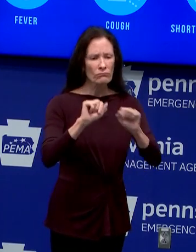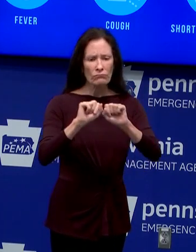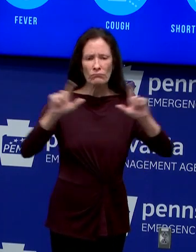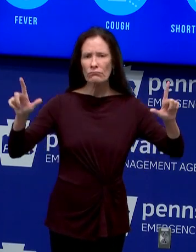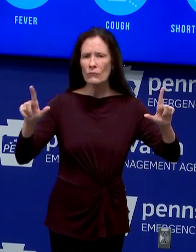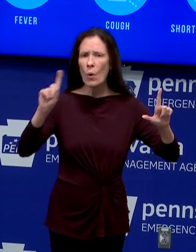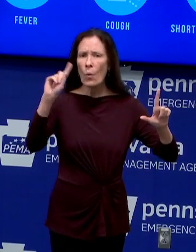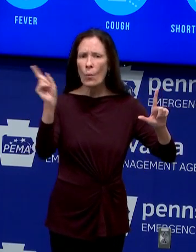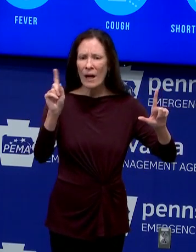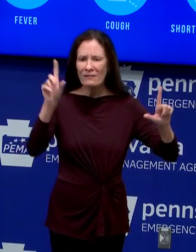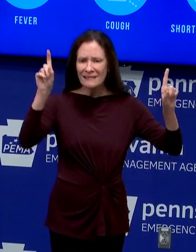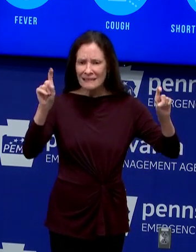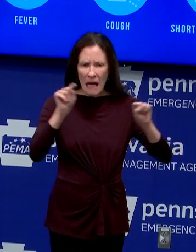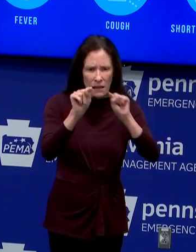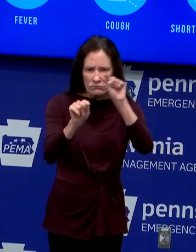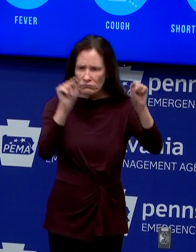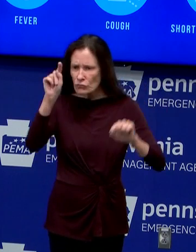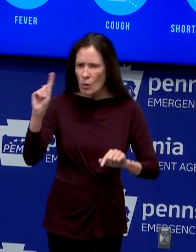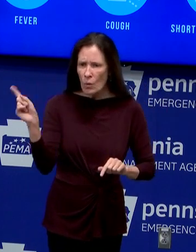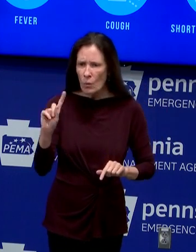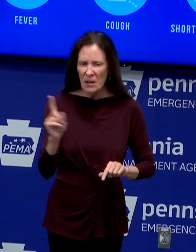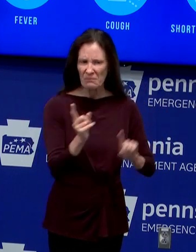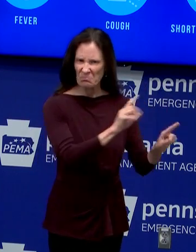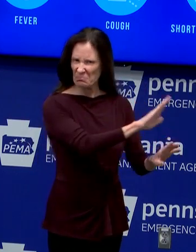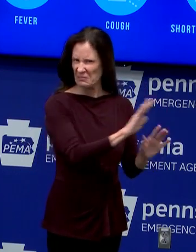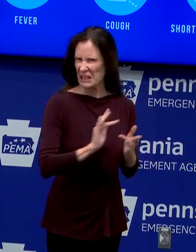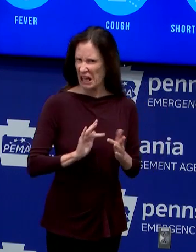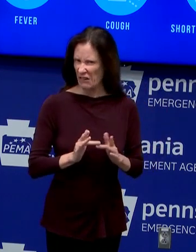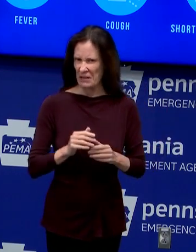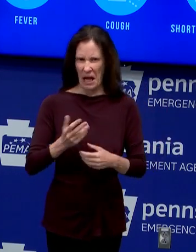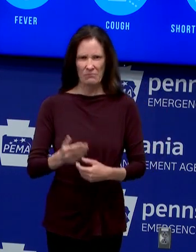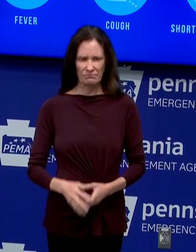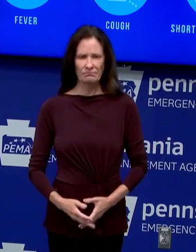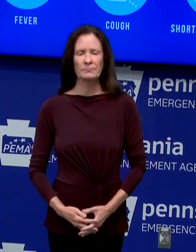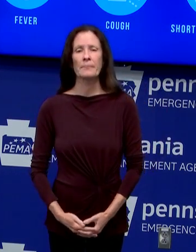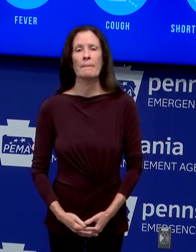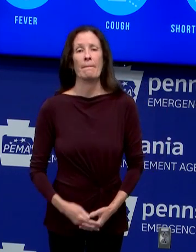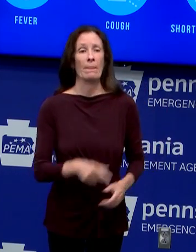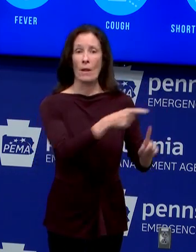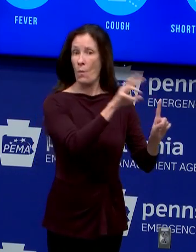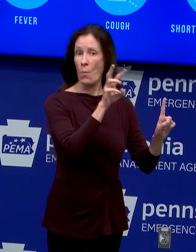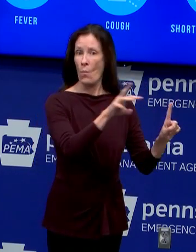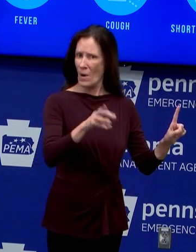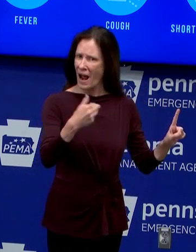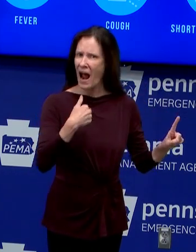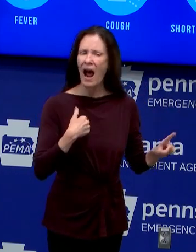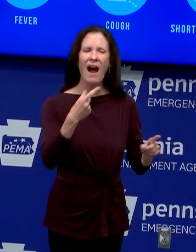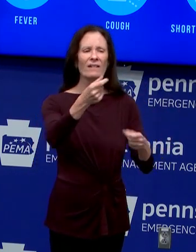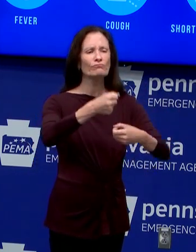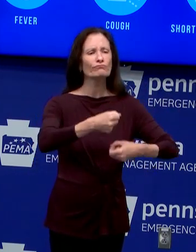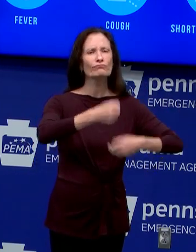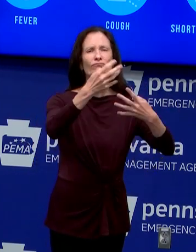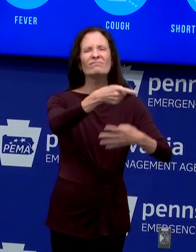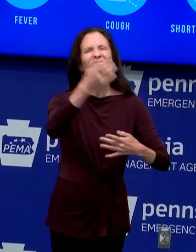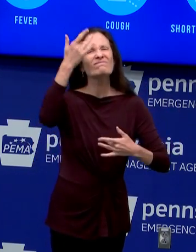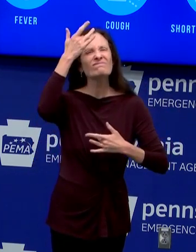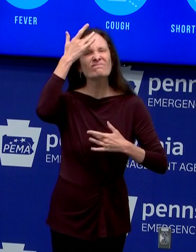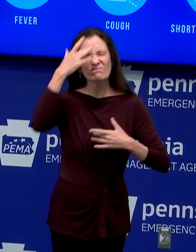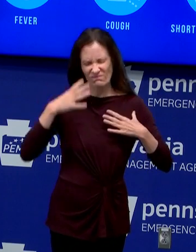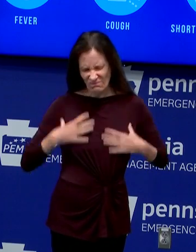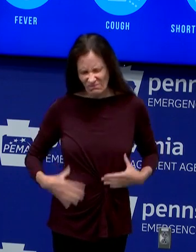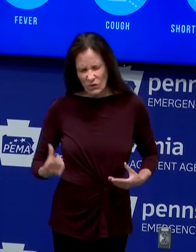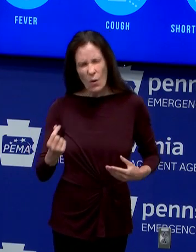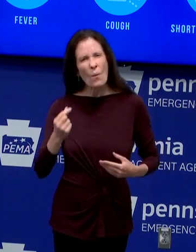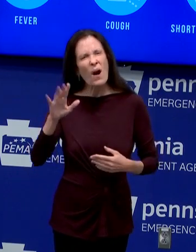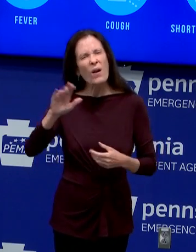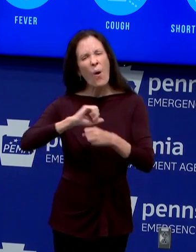health.pa.gov. Also on our website, we have a symptoms and testing section that gives you tools to see if you